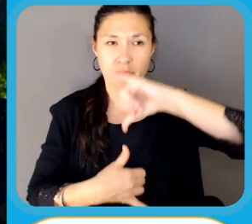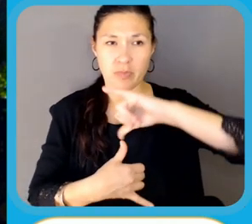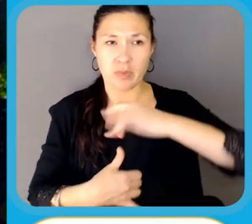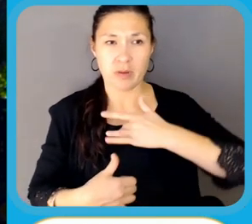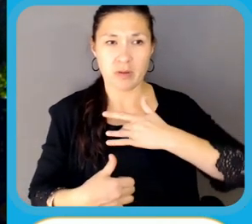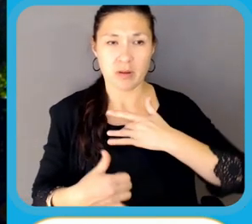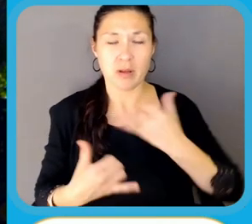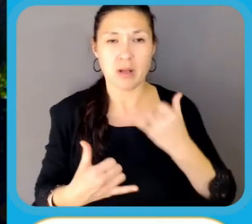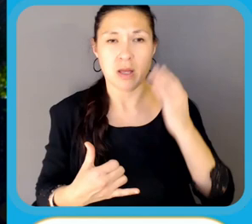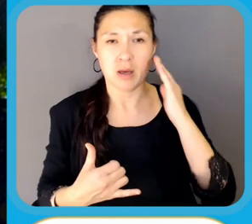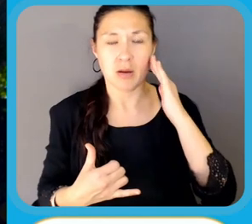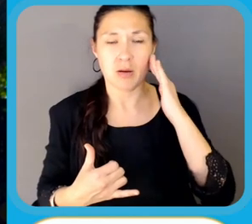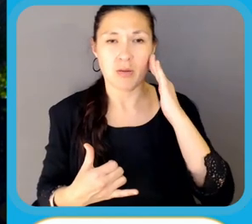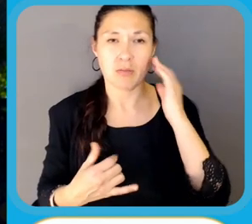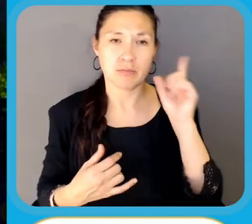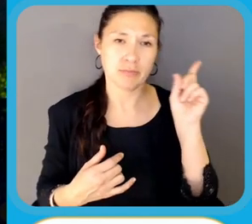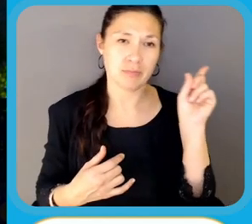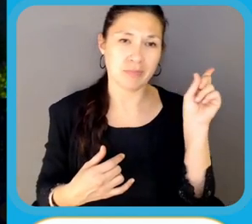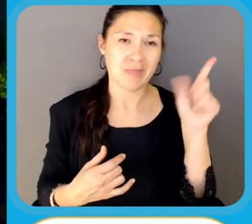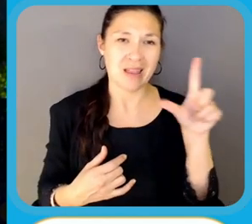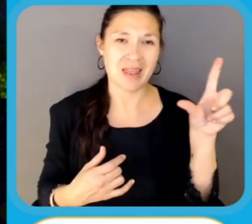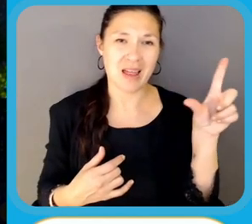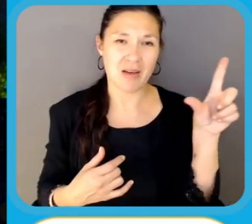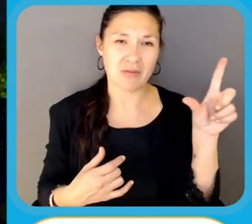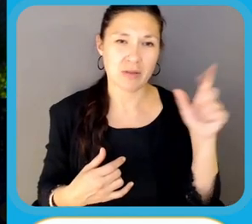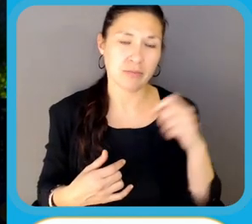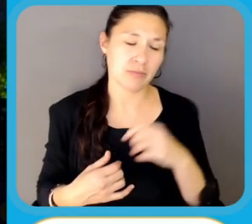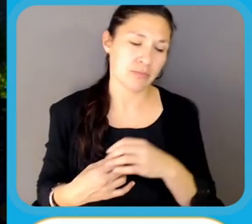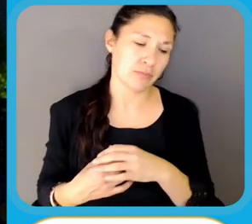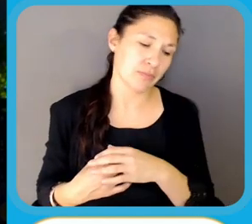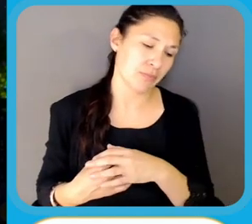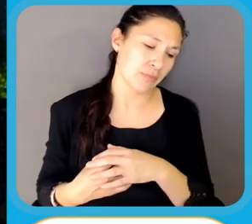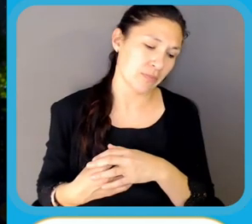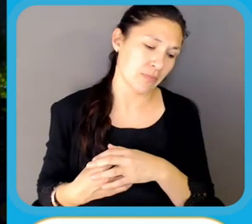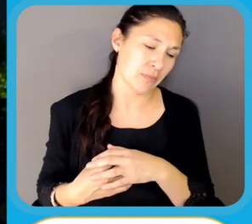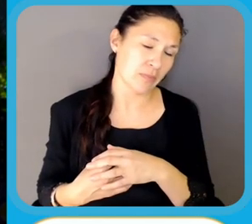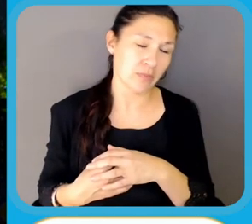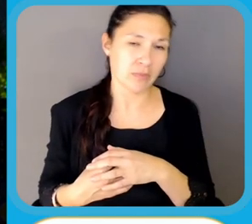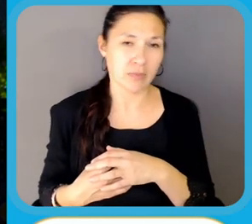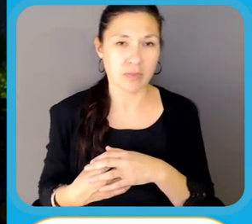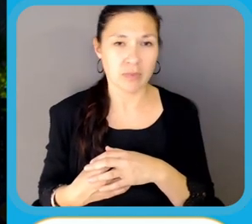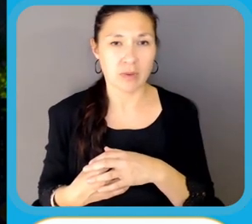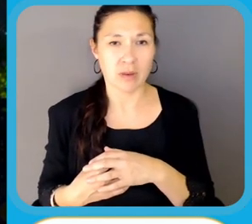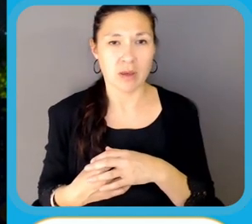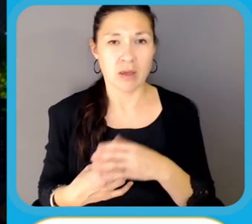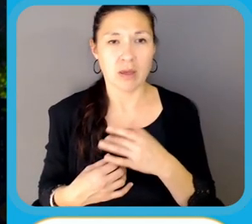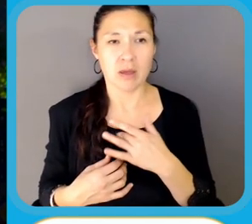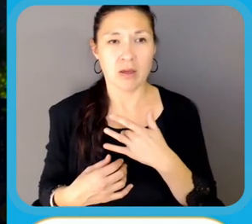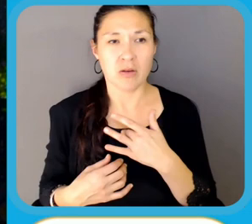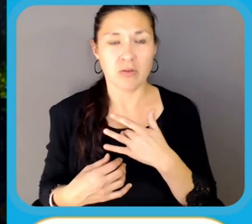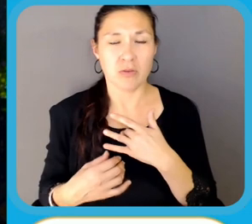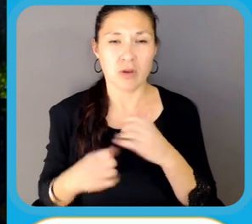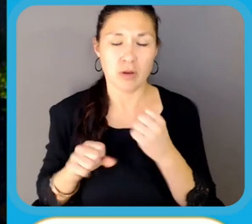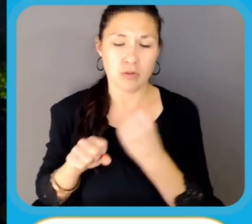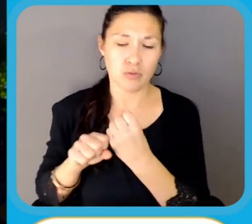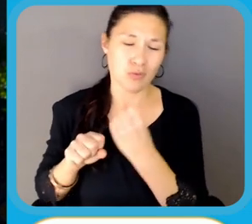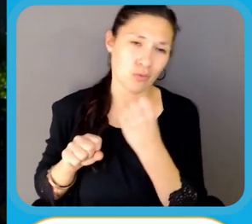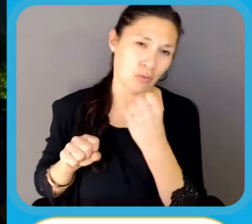left shoulder. And allow that left shoulder to release down and feel a stretch along the